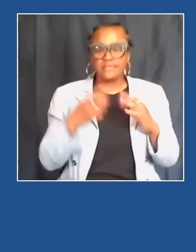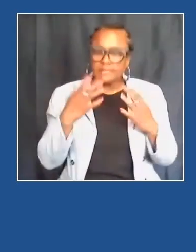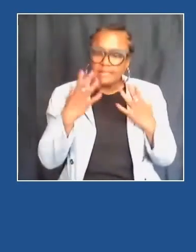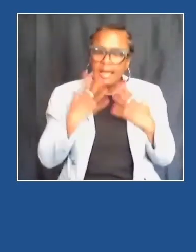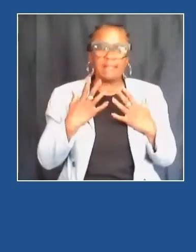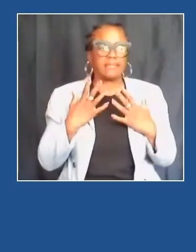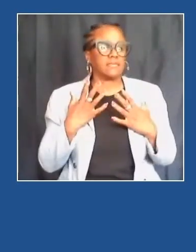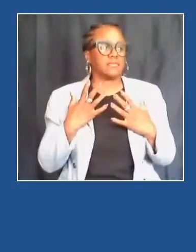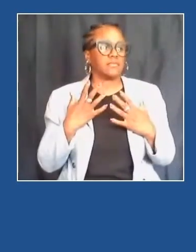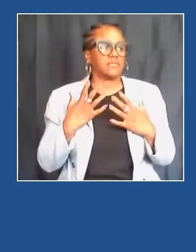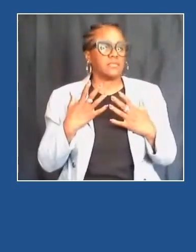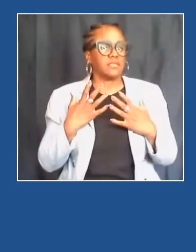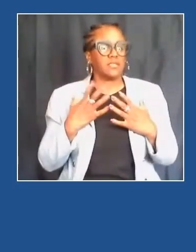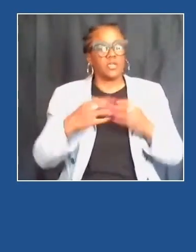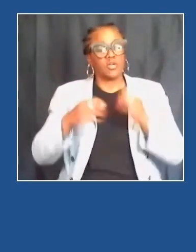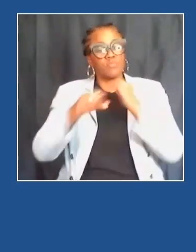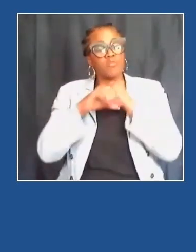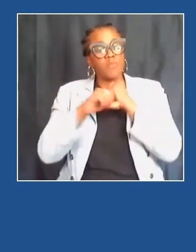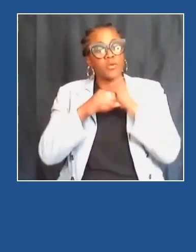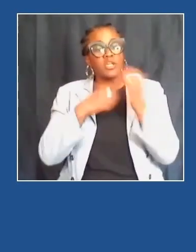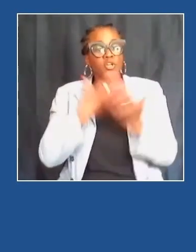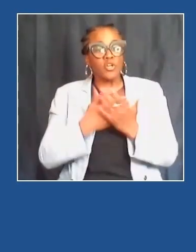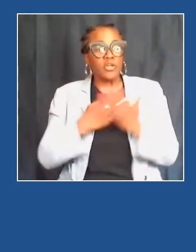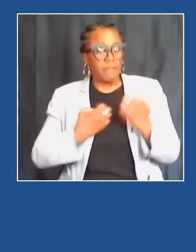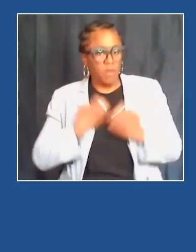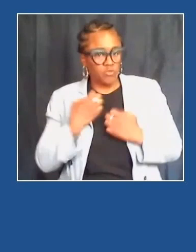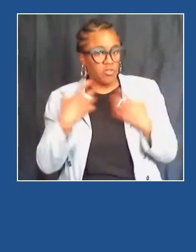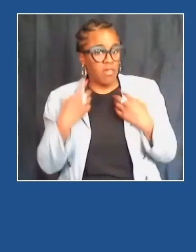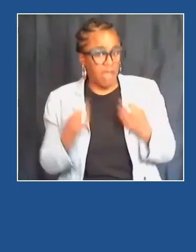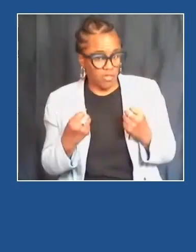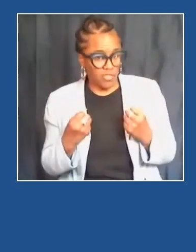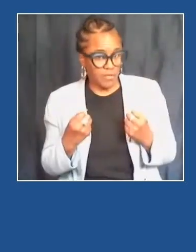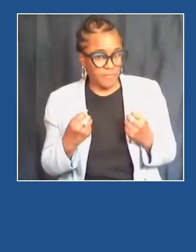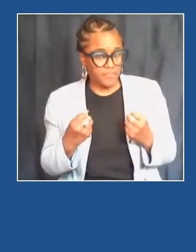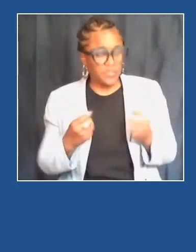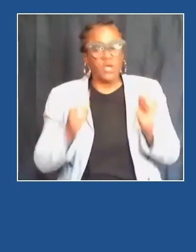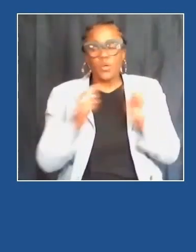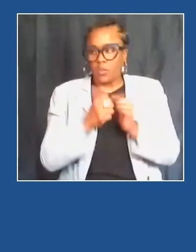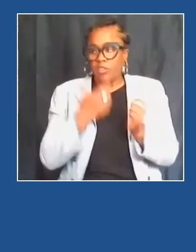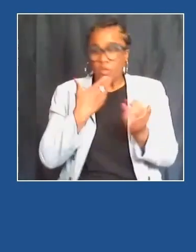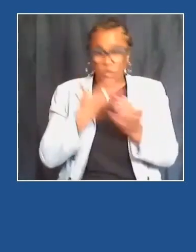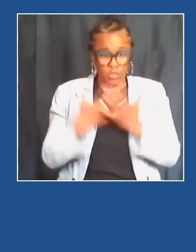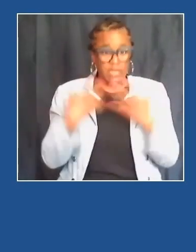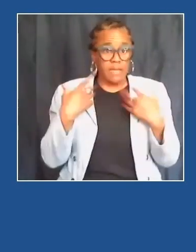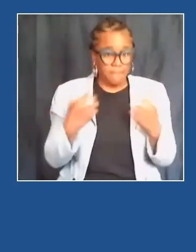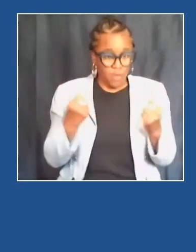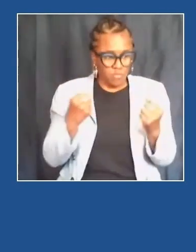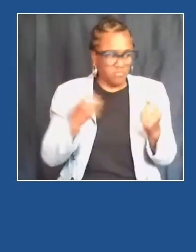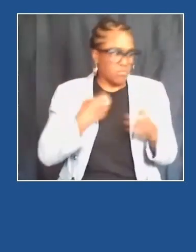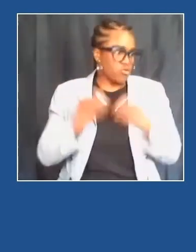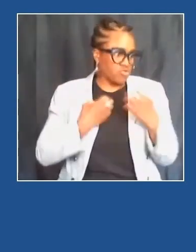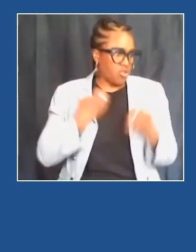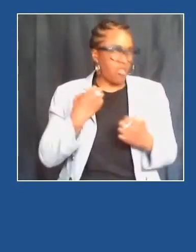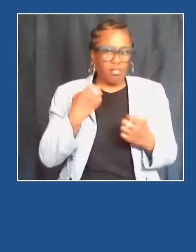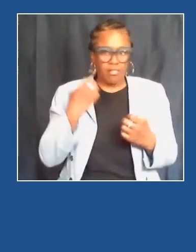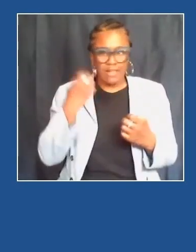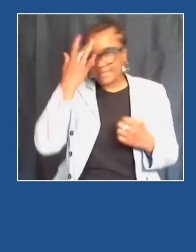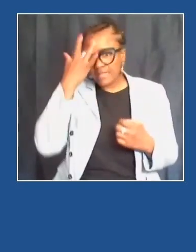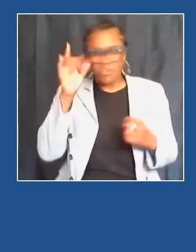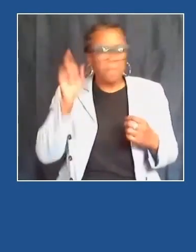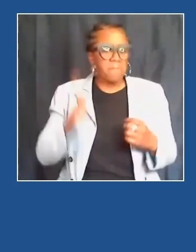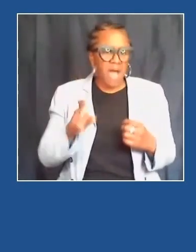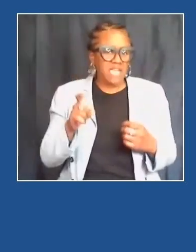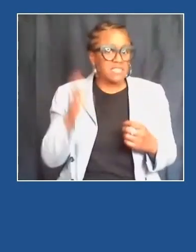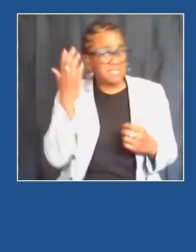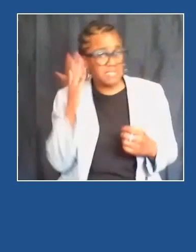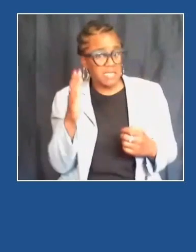then promoting good emotional health with good emotional intelligence. These might seem obvious, but